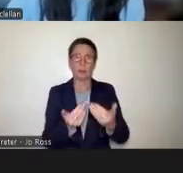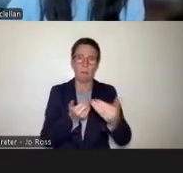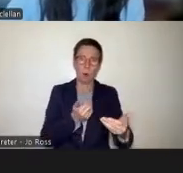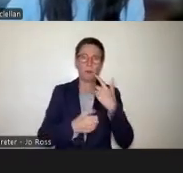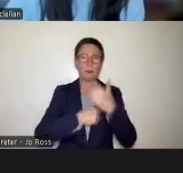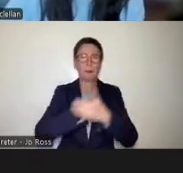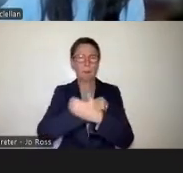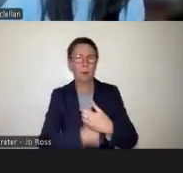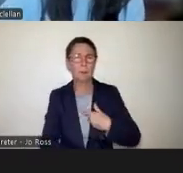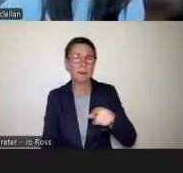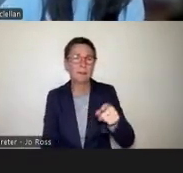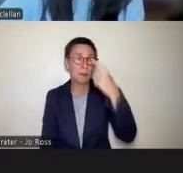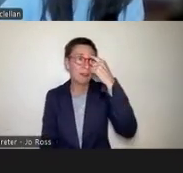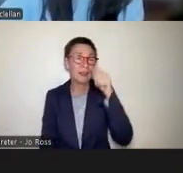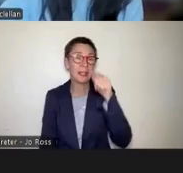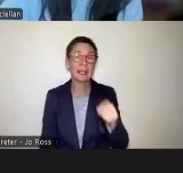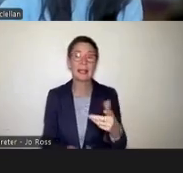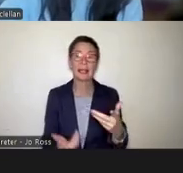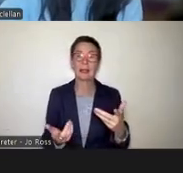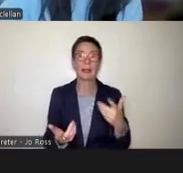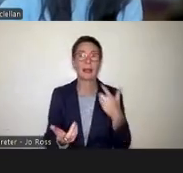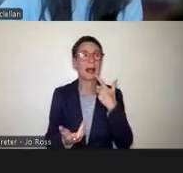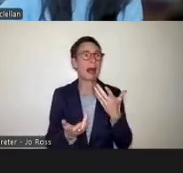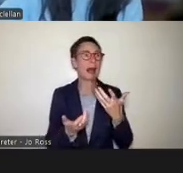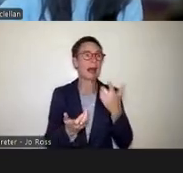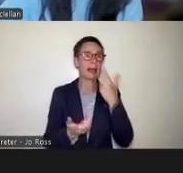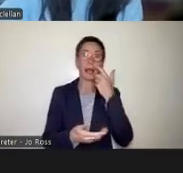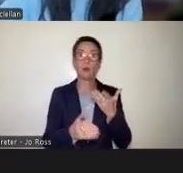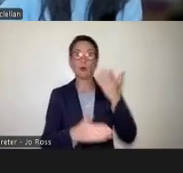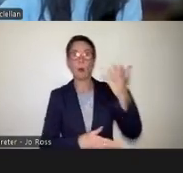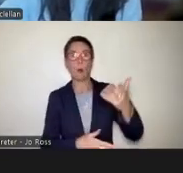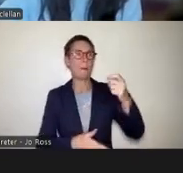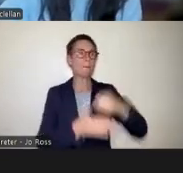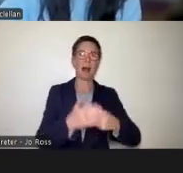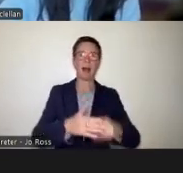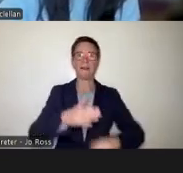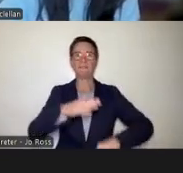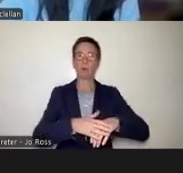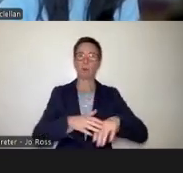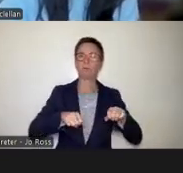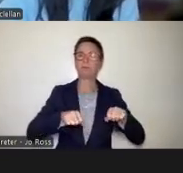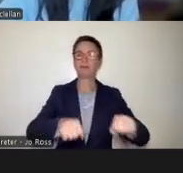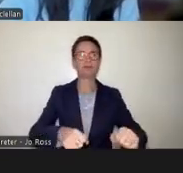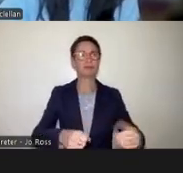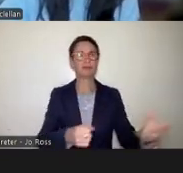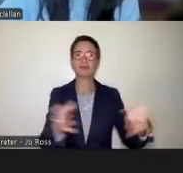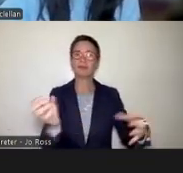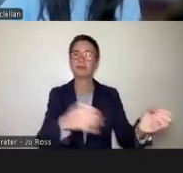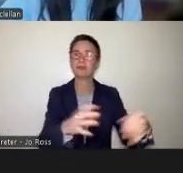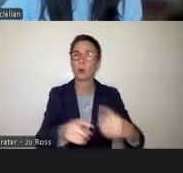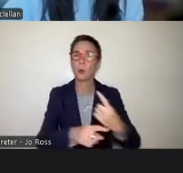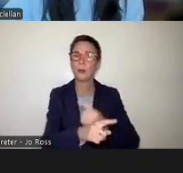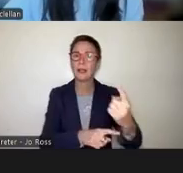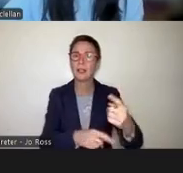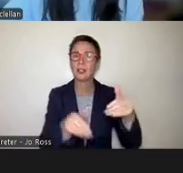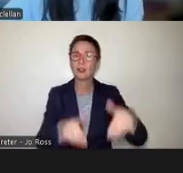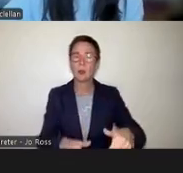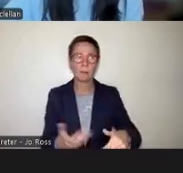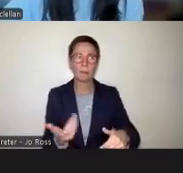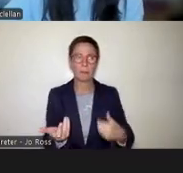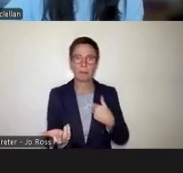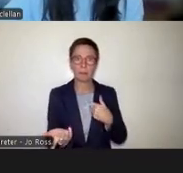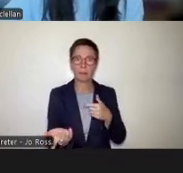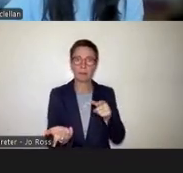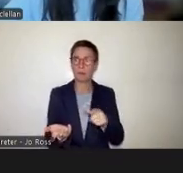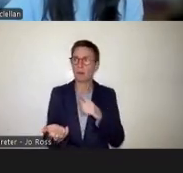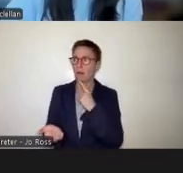think about being able to do a big shop at a larger supermarket and get multi-buy offers compared to having to shop